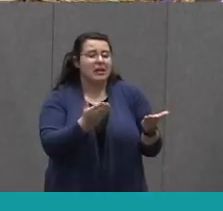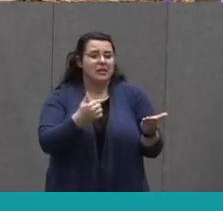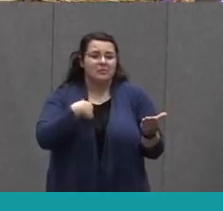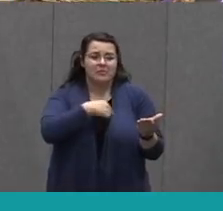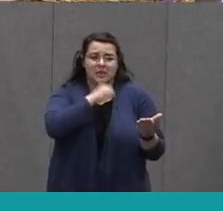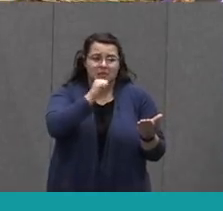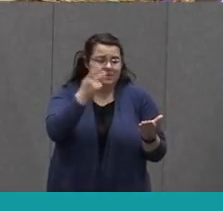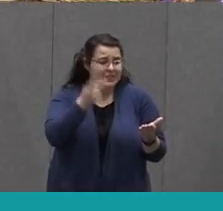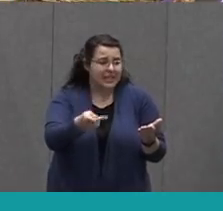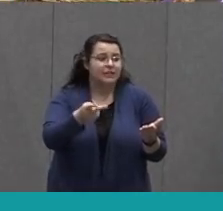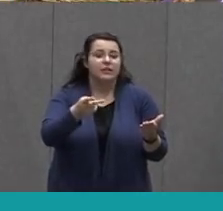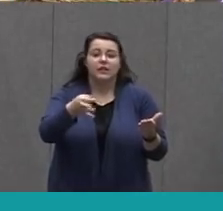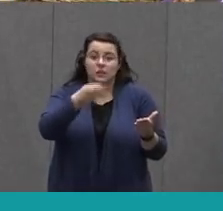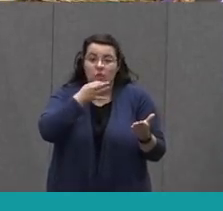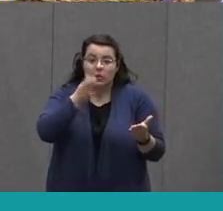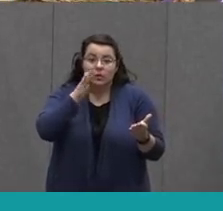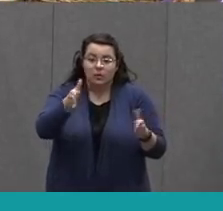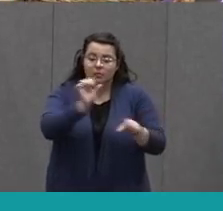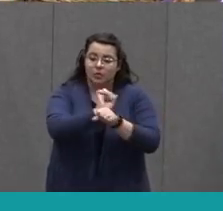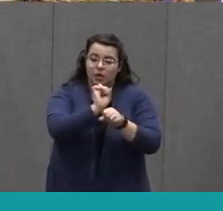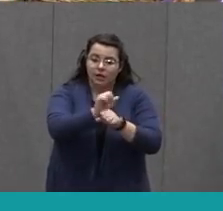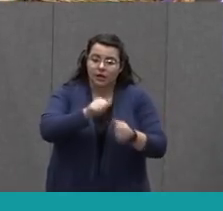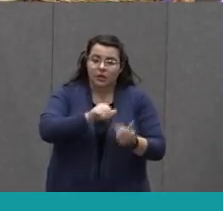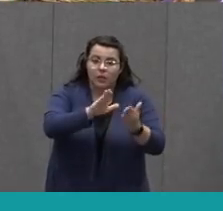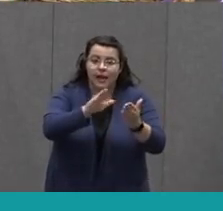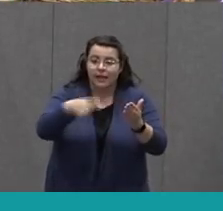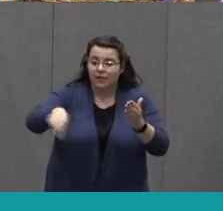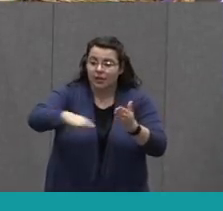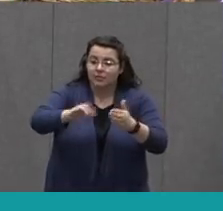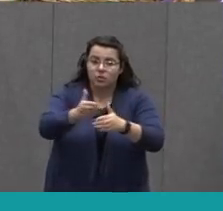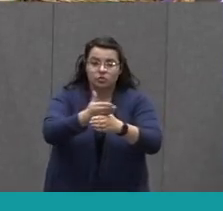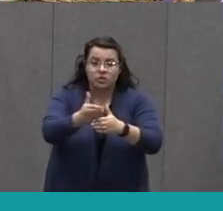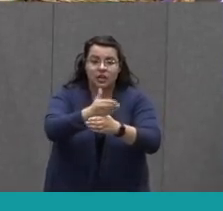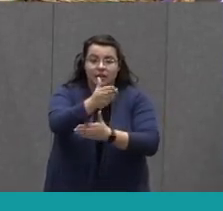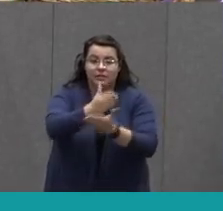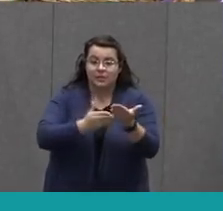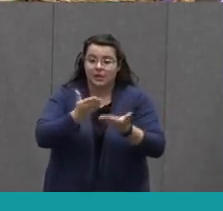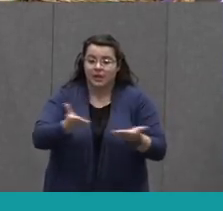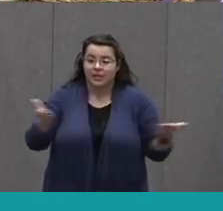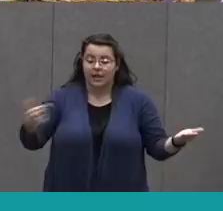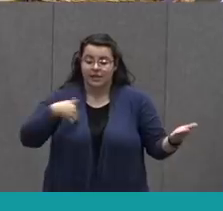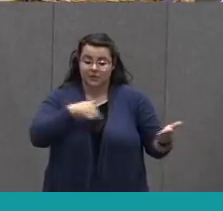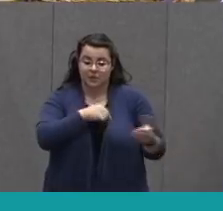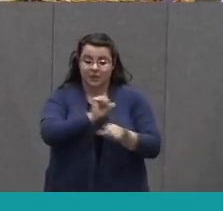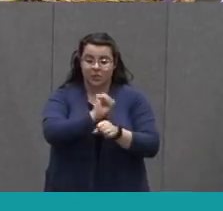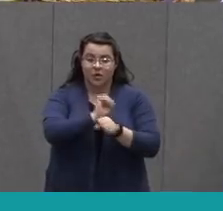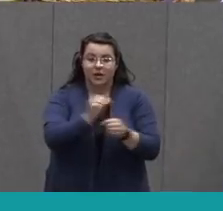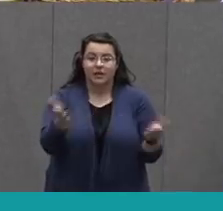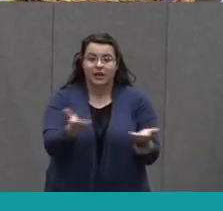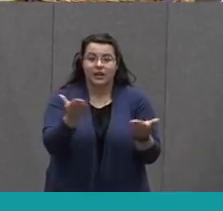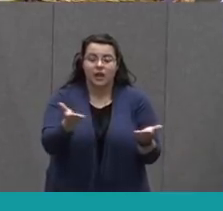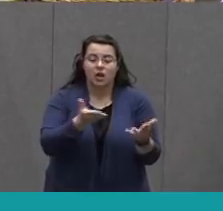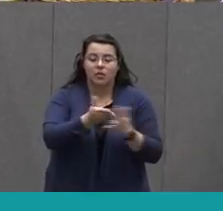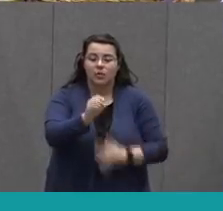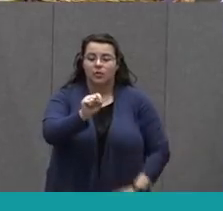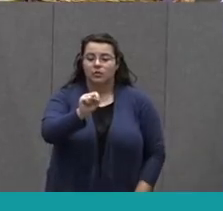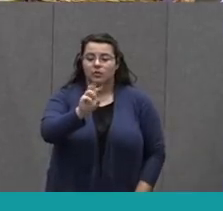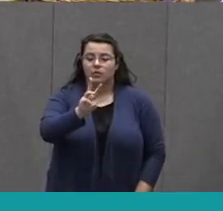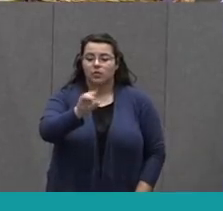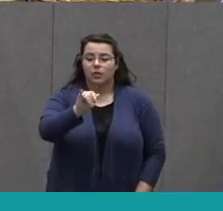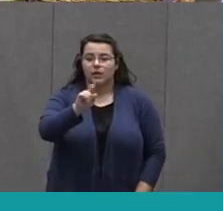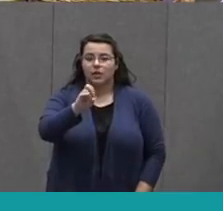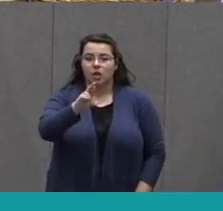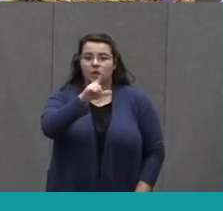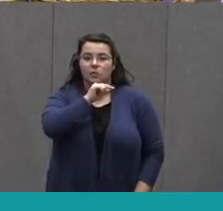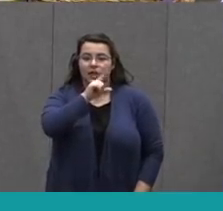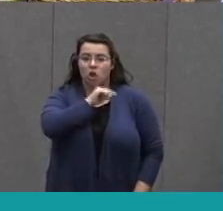we're going to be working on a way for them to share some of the tasks that we've been working on here via a Twitter handle that we're going to send